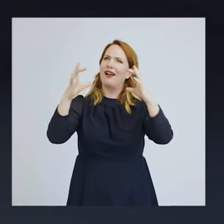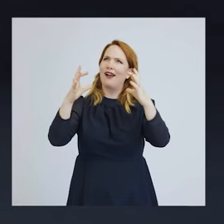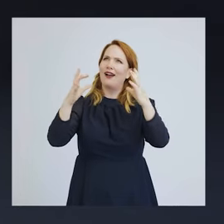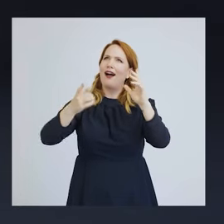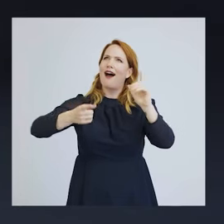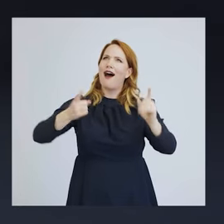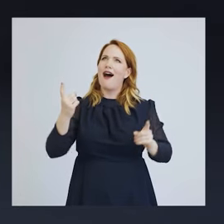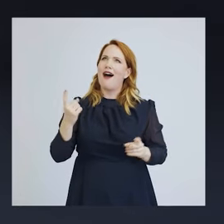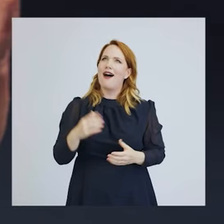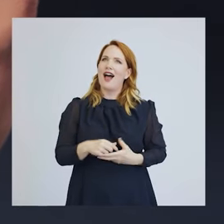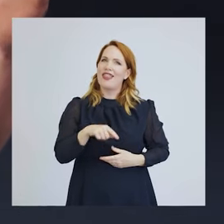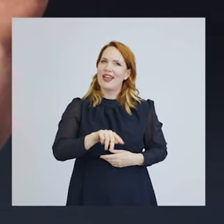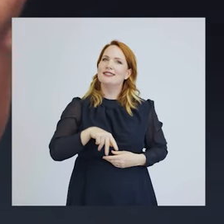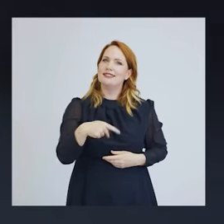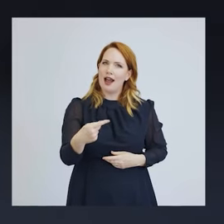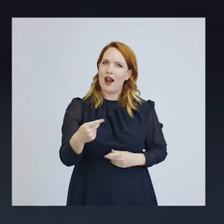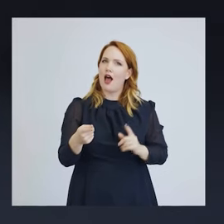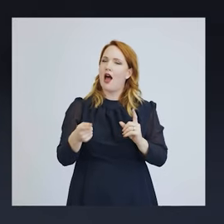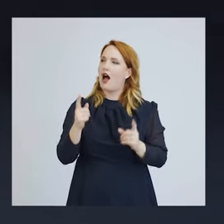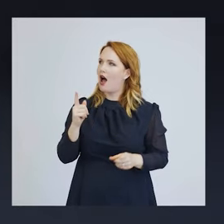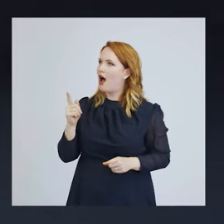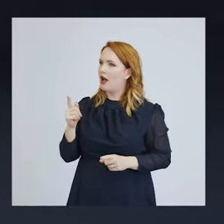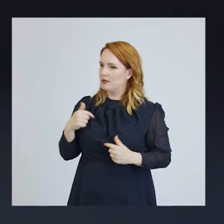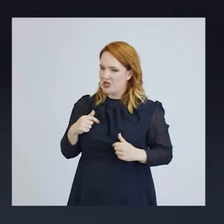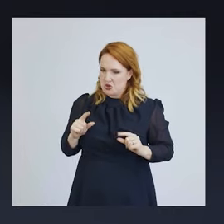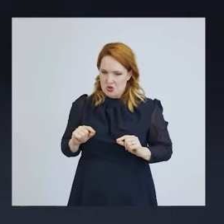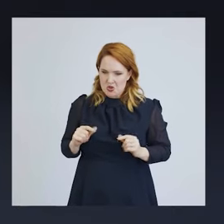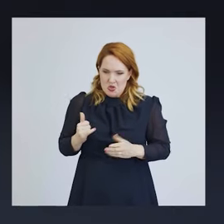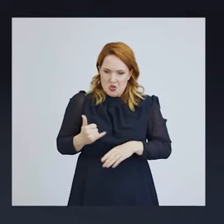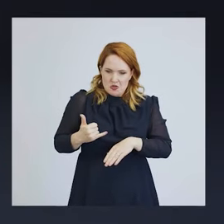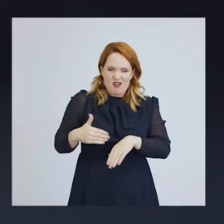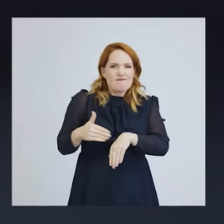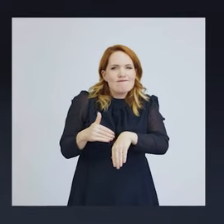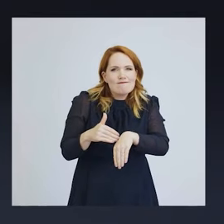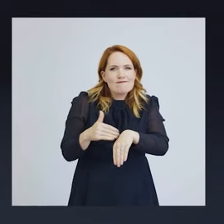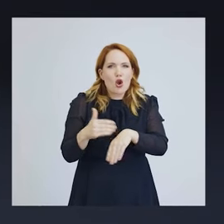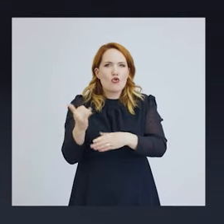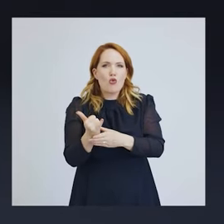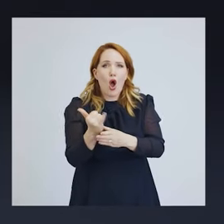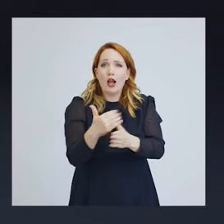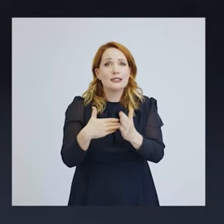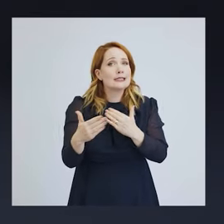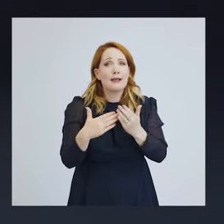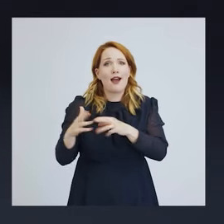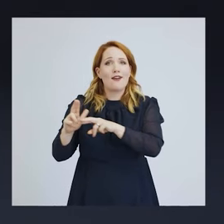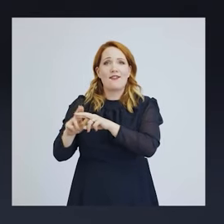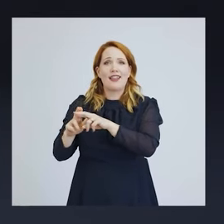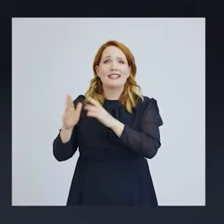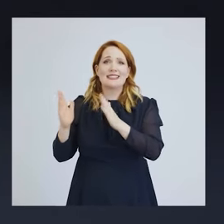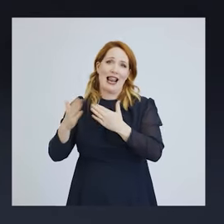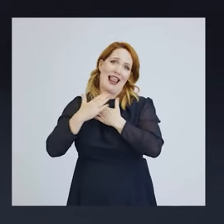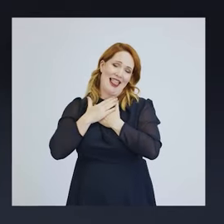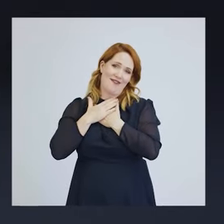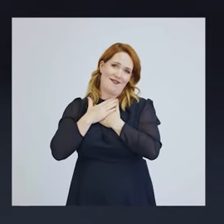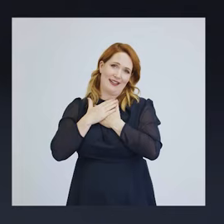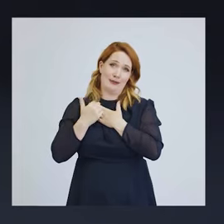beautiful picture of actually this realization that the son has, that nothing he could do could make the father love him any more